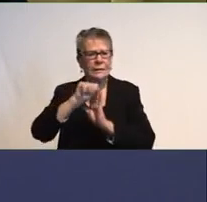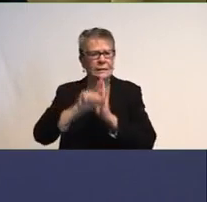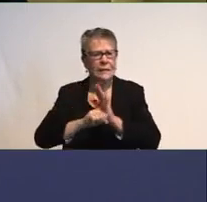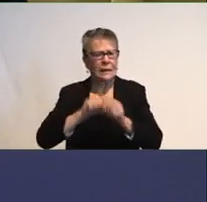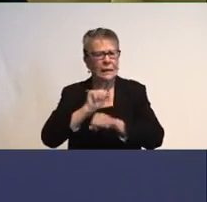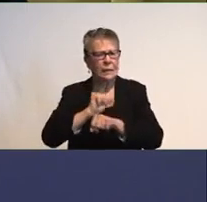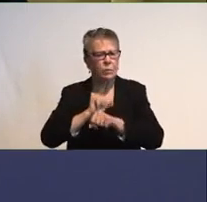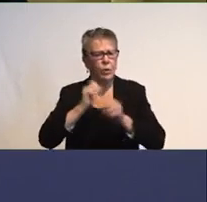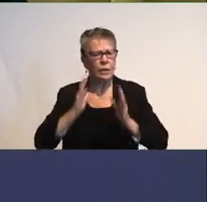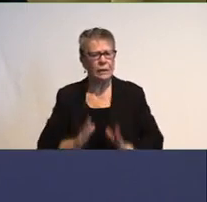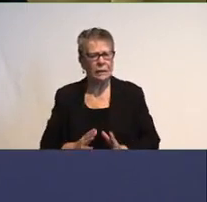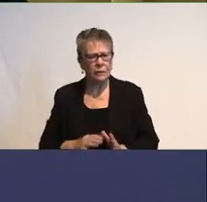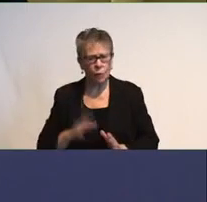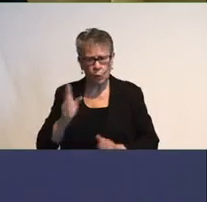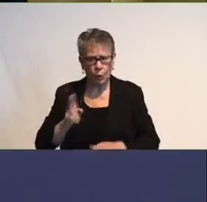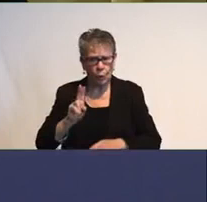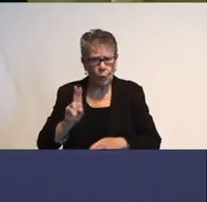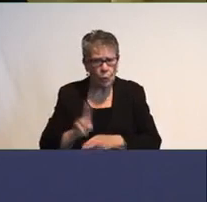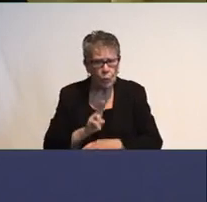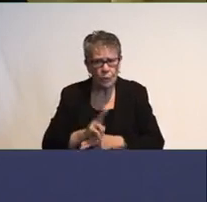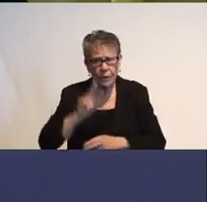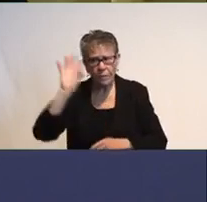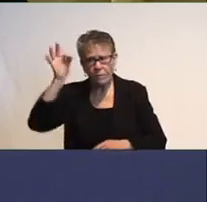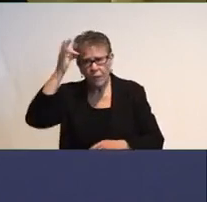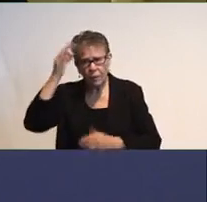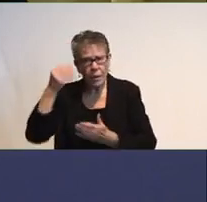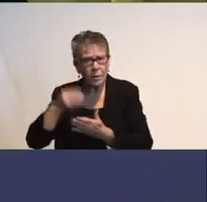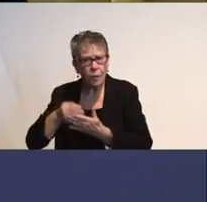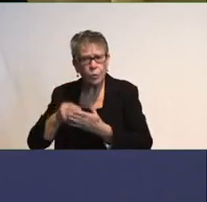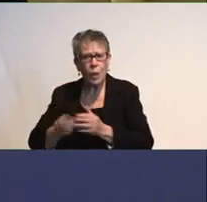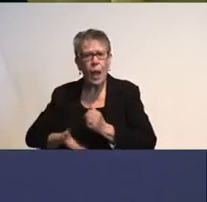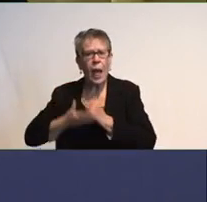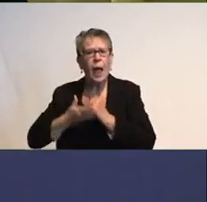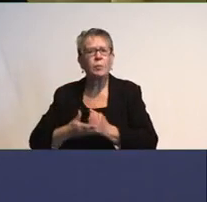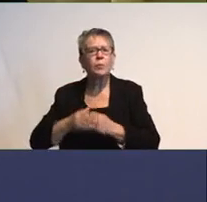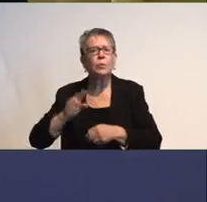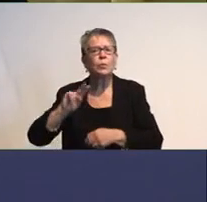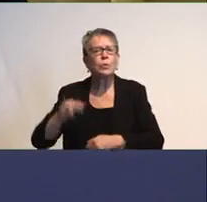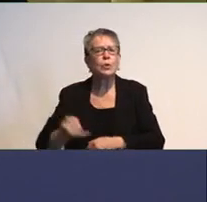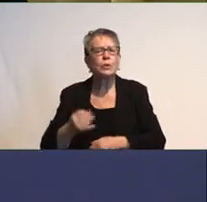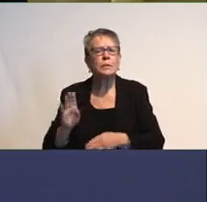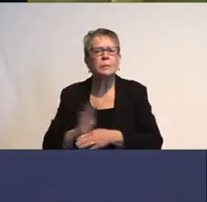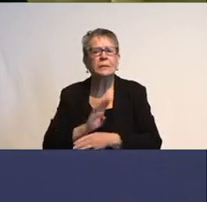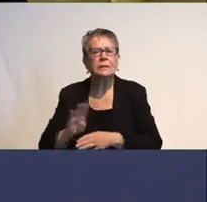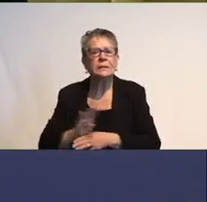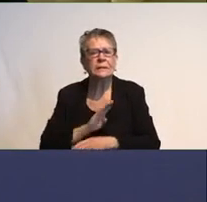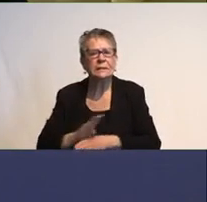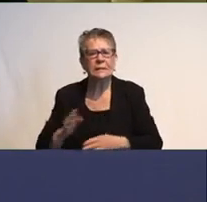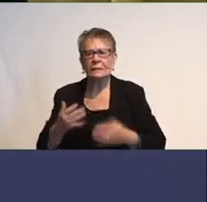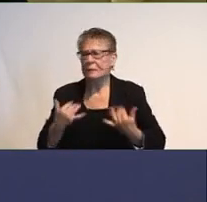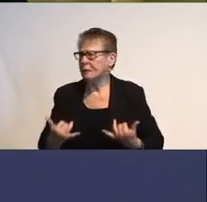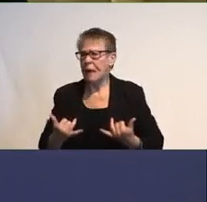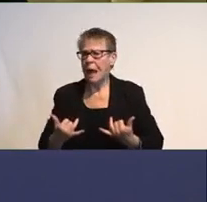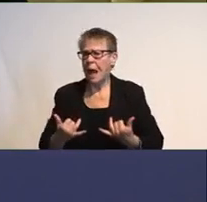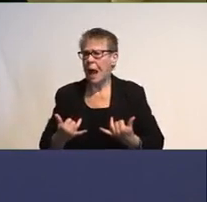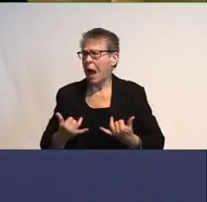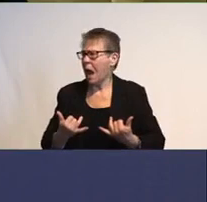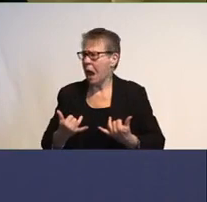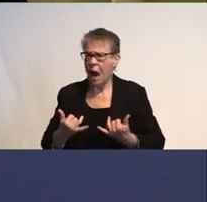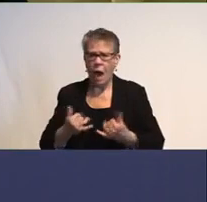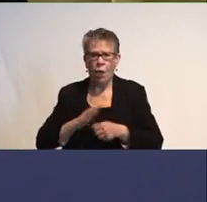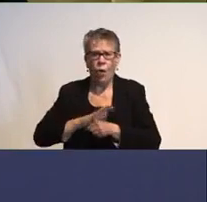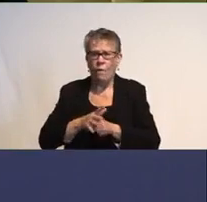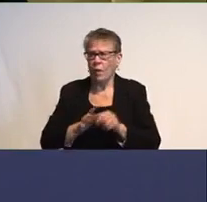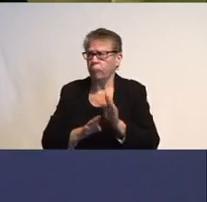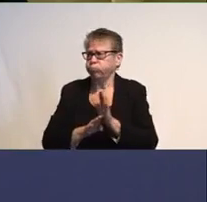considering using some federal aid to help the state's business through this latest COVID surge and other problems such as the supply chain issues? Will